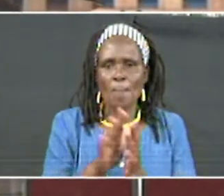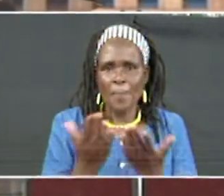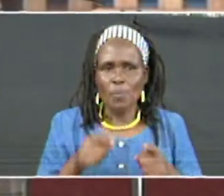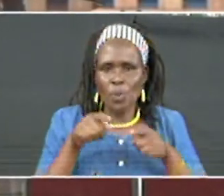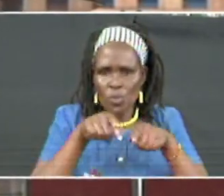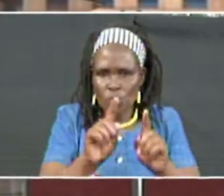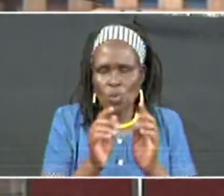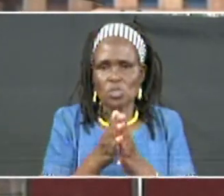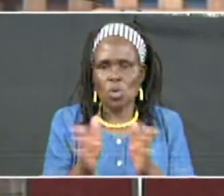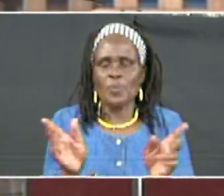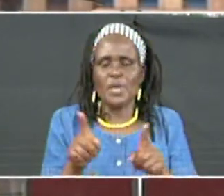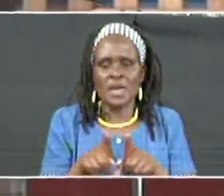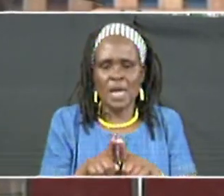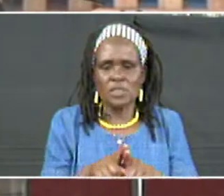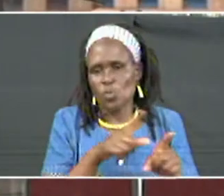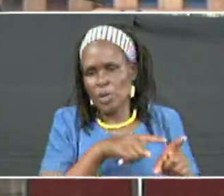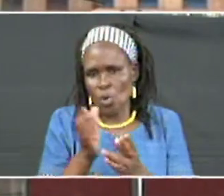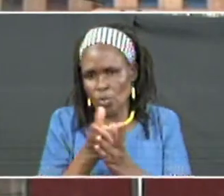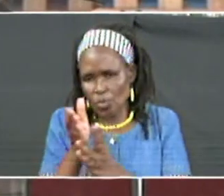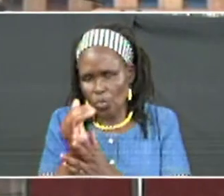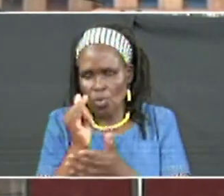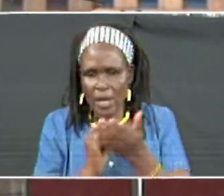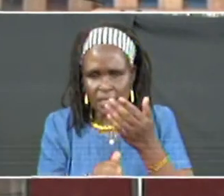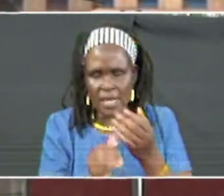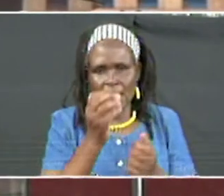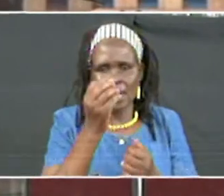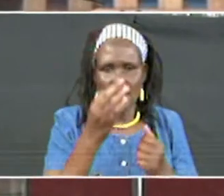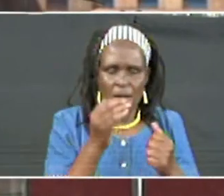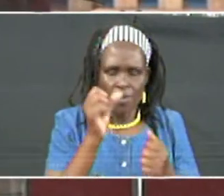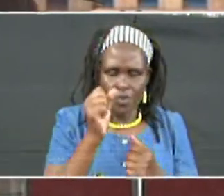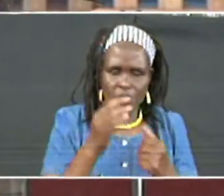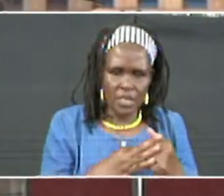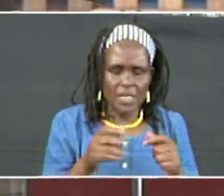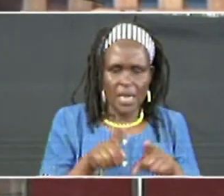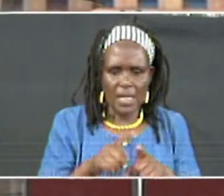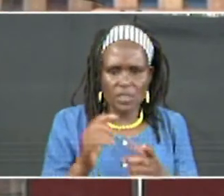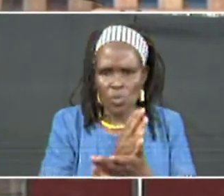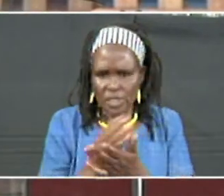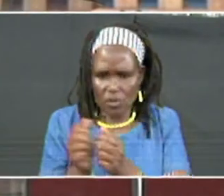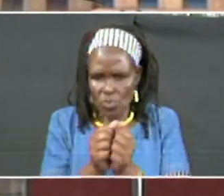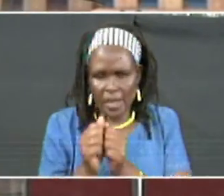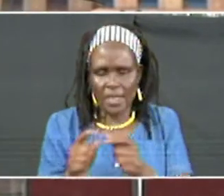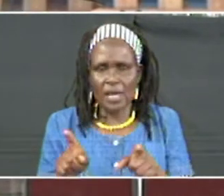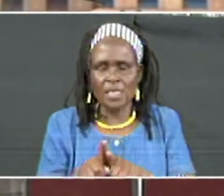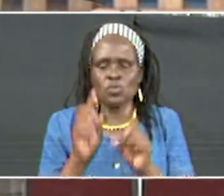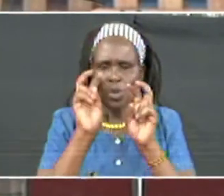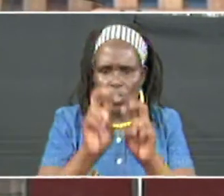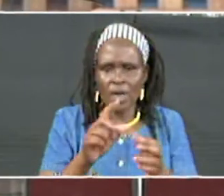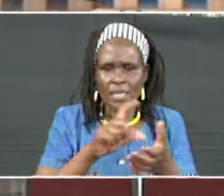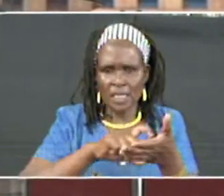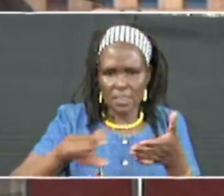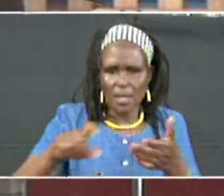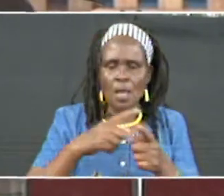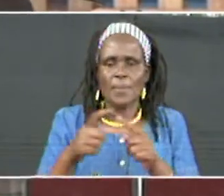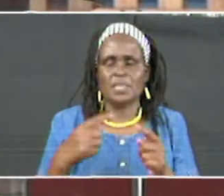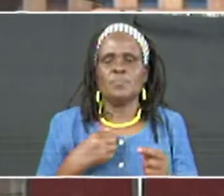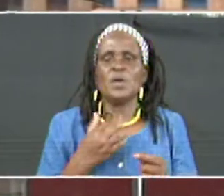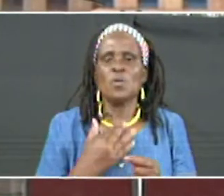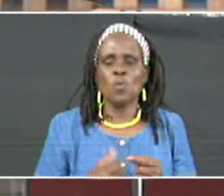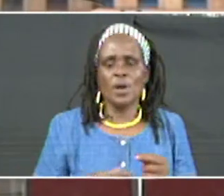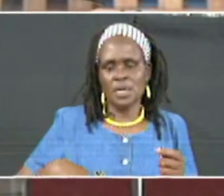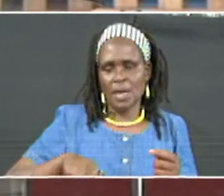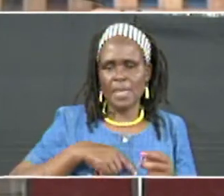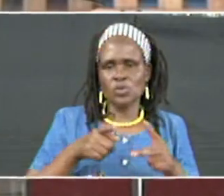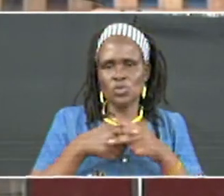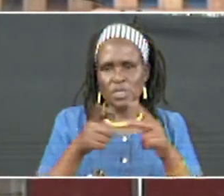through Isaiah 58, as you check and cross-reference together with me as we look at that passage. But yet, I want us to begin at